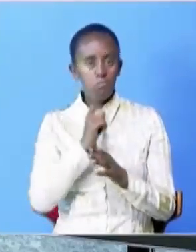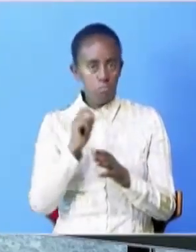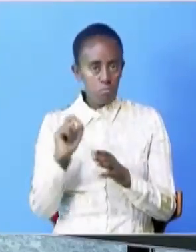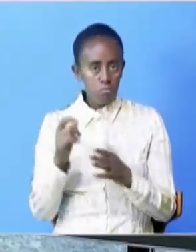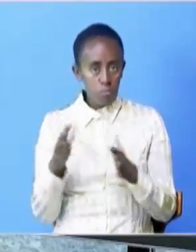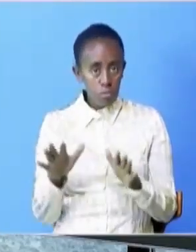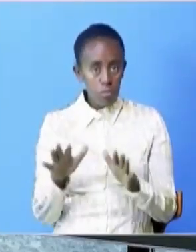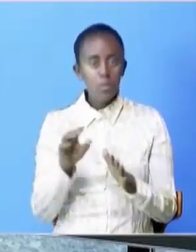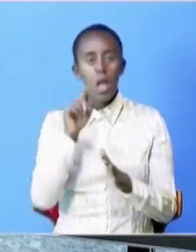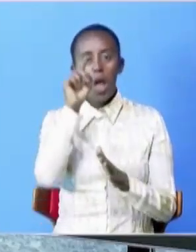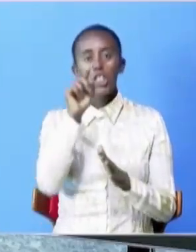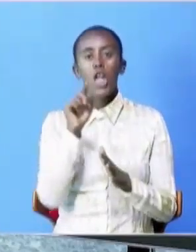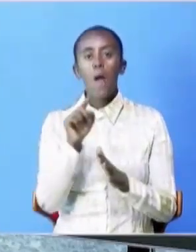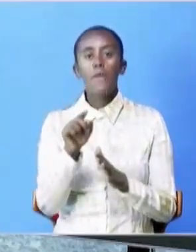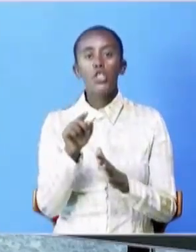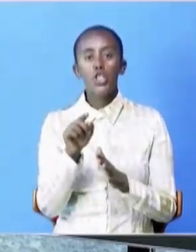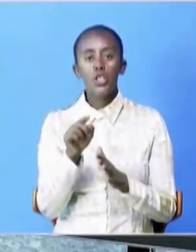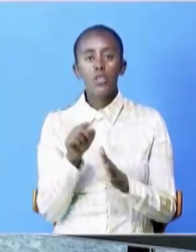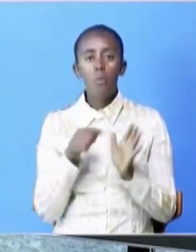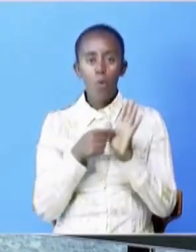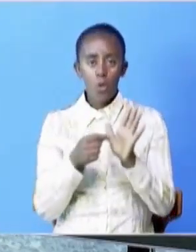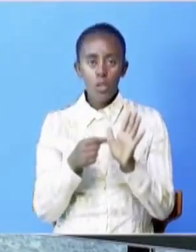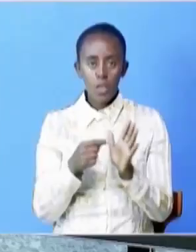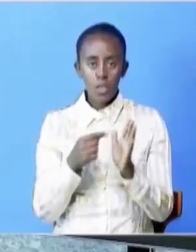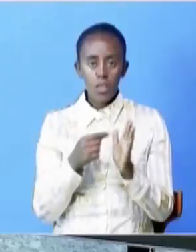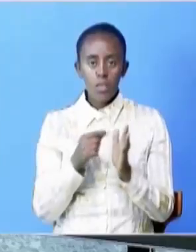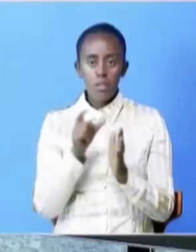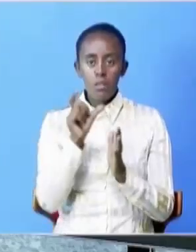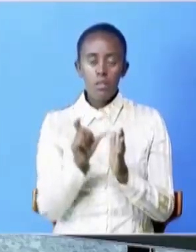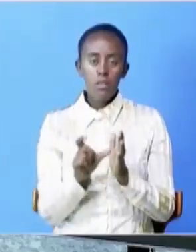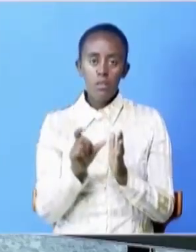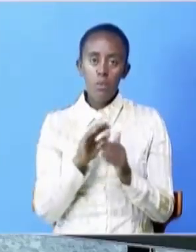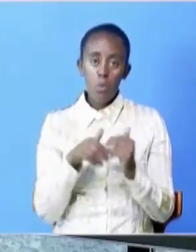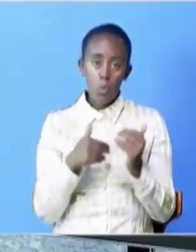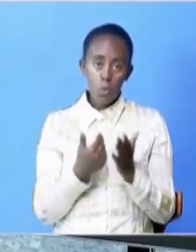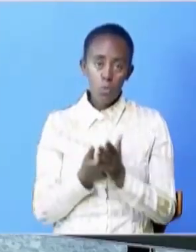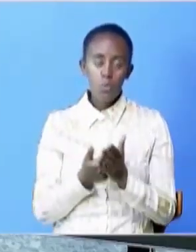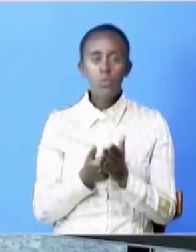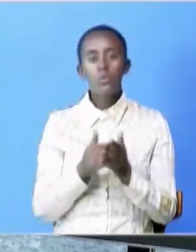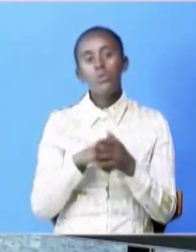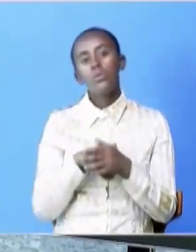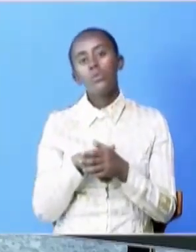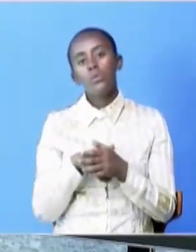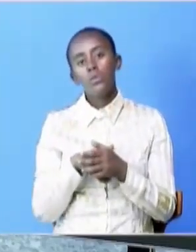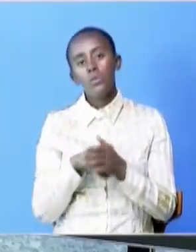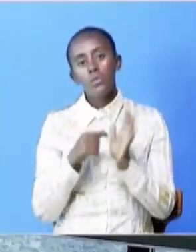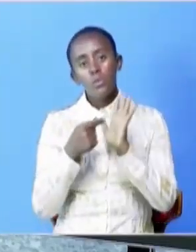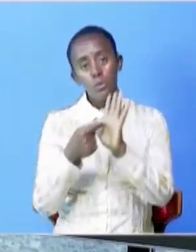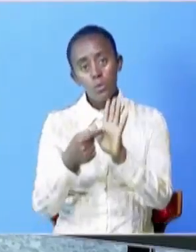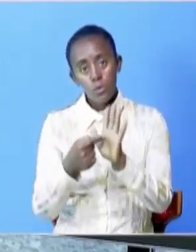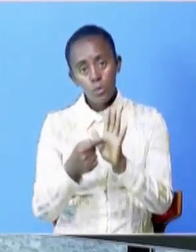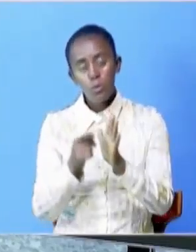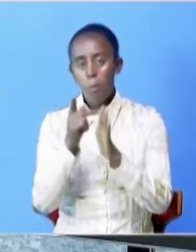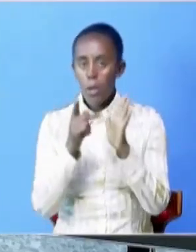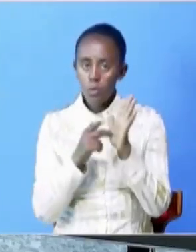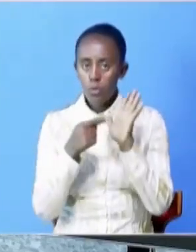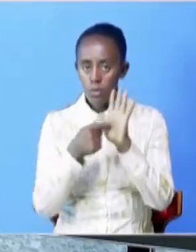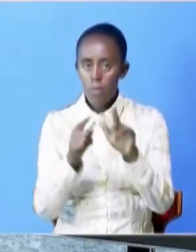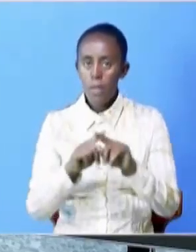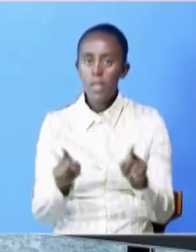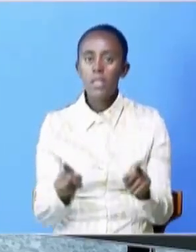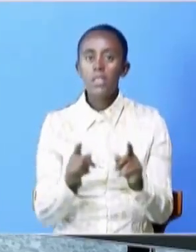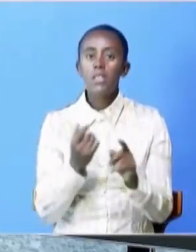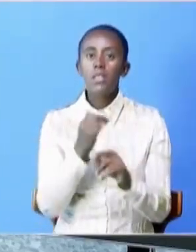use exclamation point. If that is the case, then all of these, they show what? They are punctuation, but they